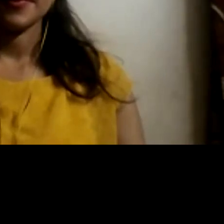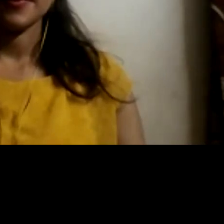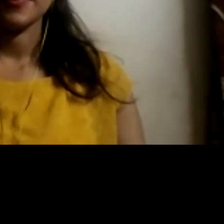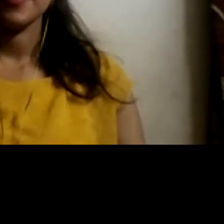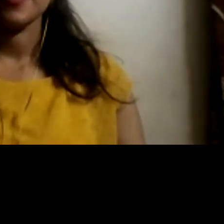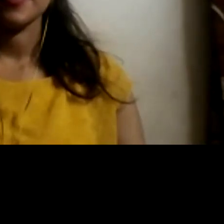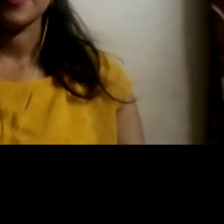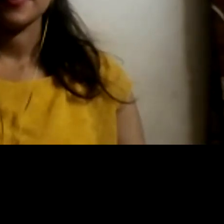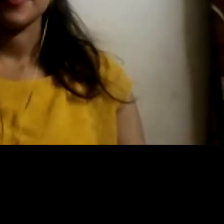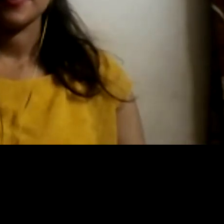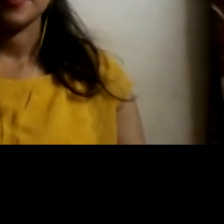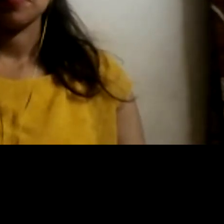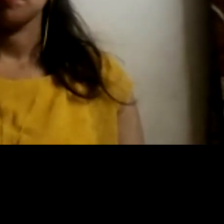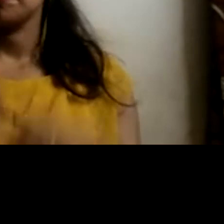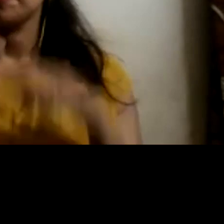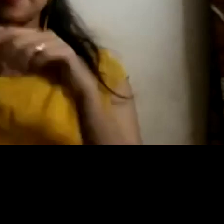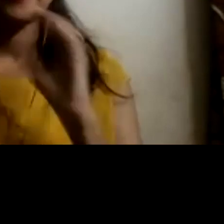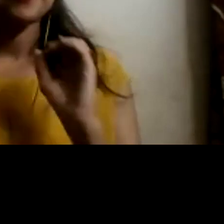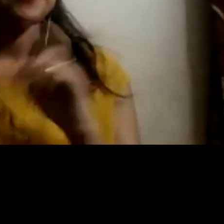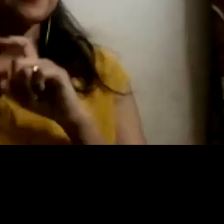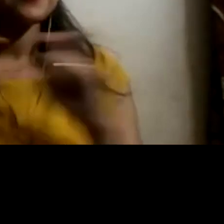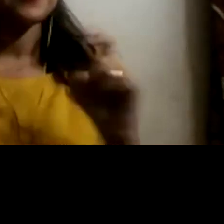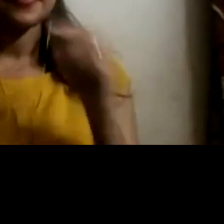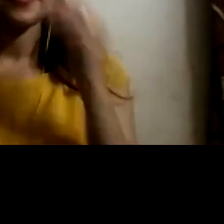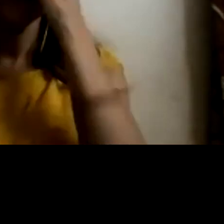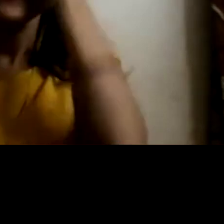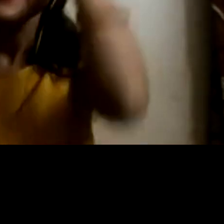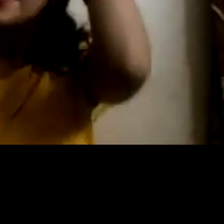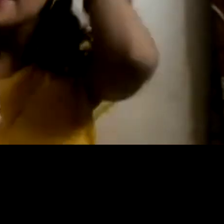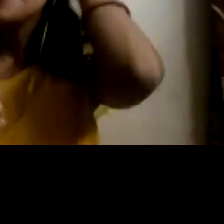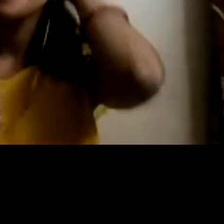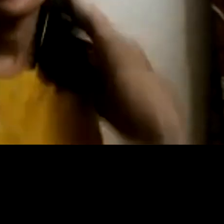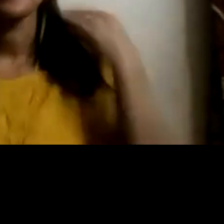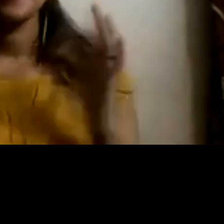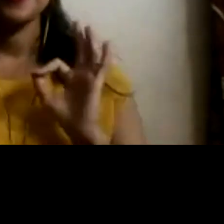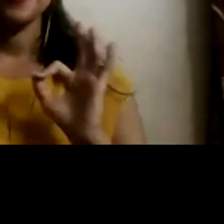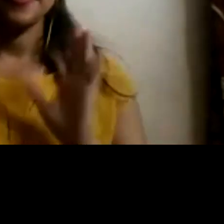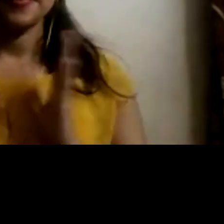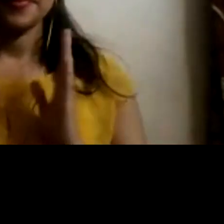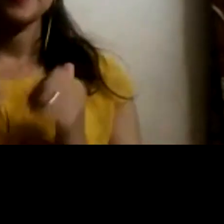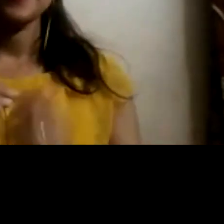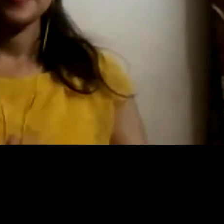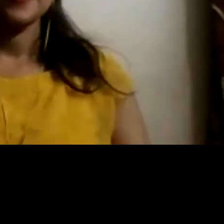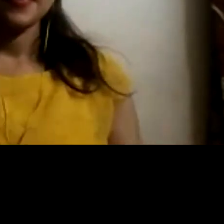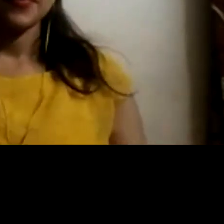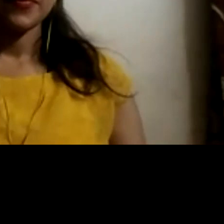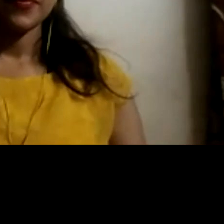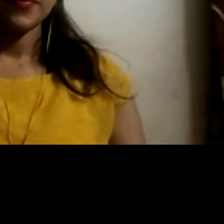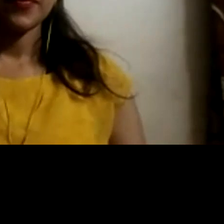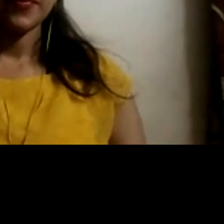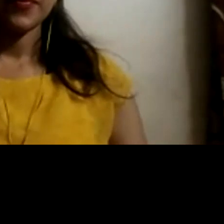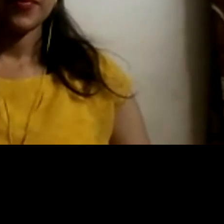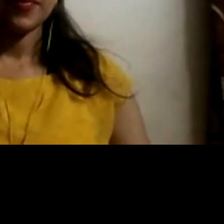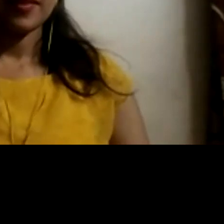I guess there are no questions, sir. Yeah, I think that's perfectly okay. I'm fine with